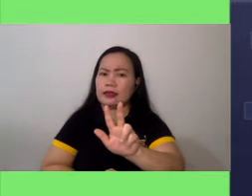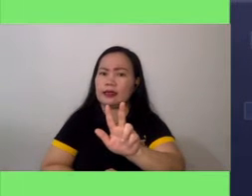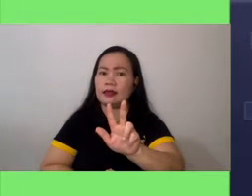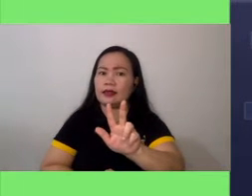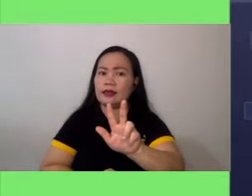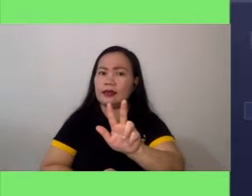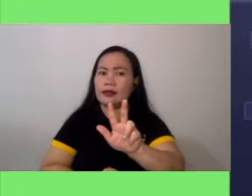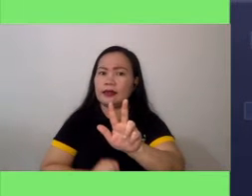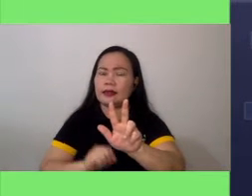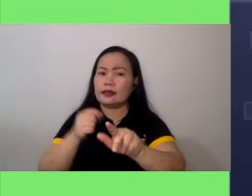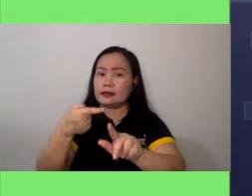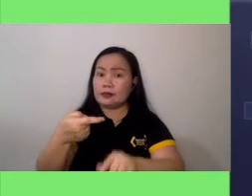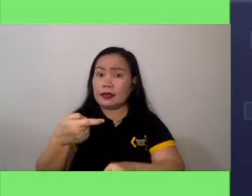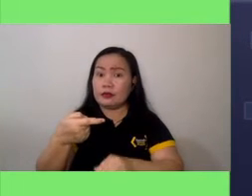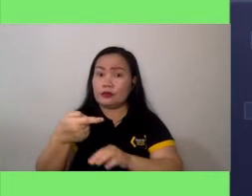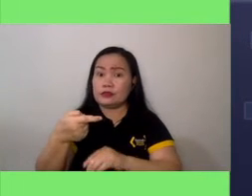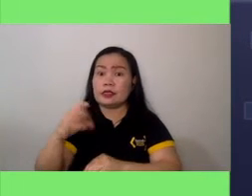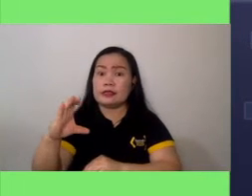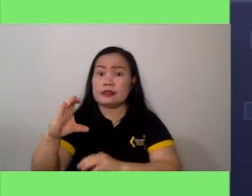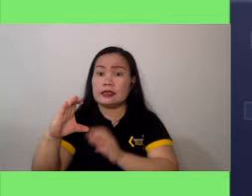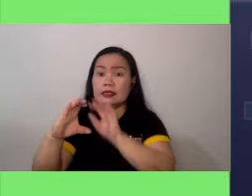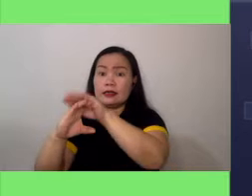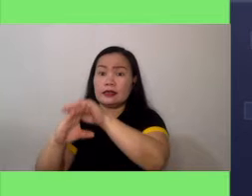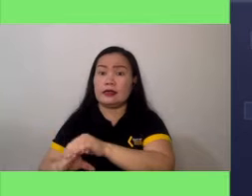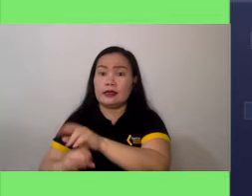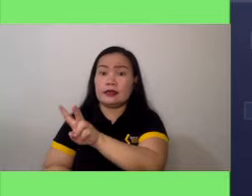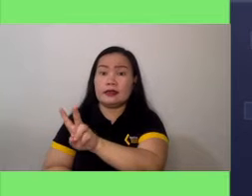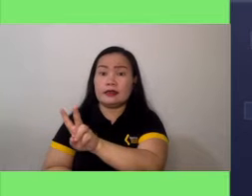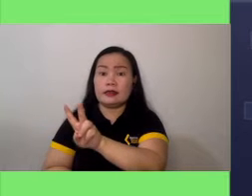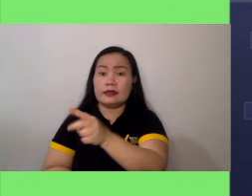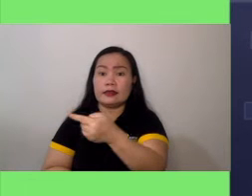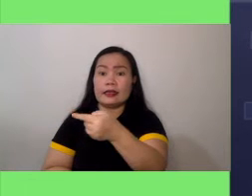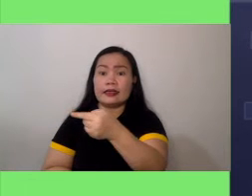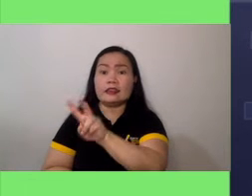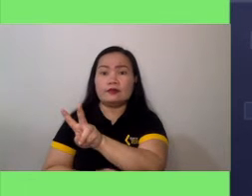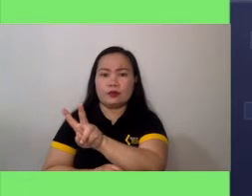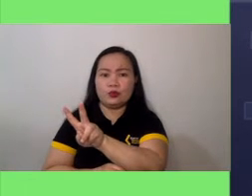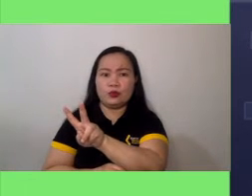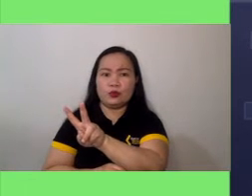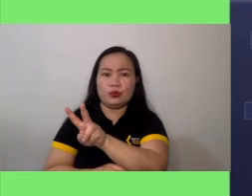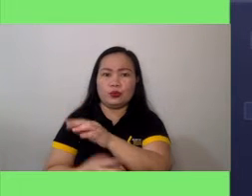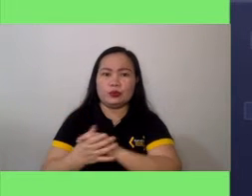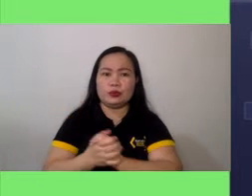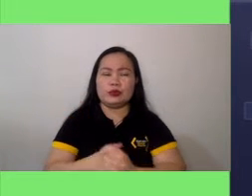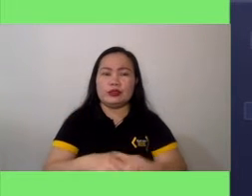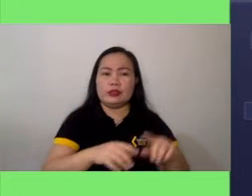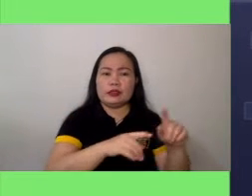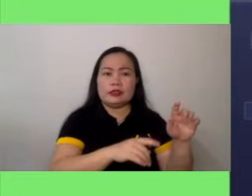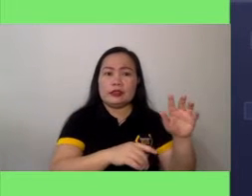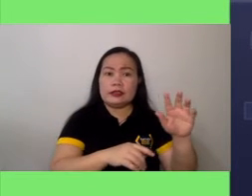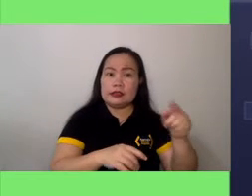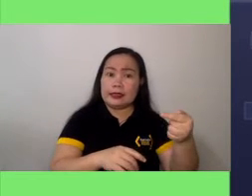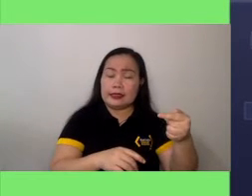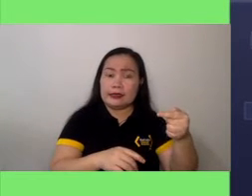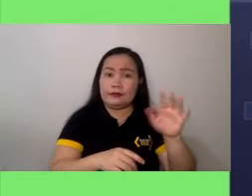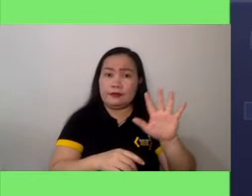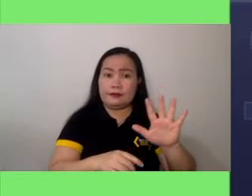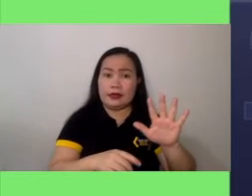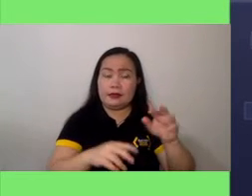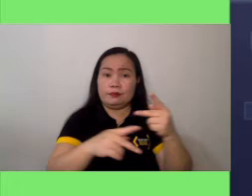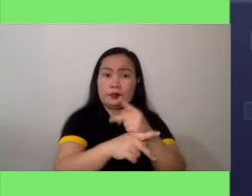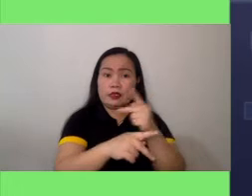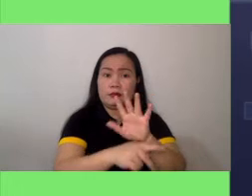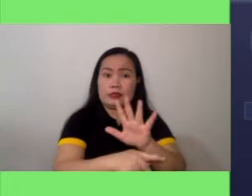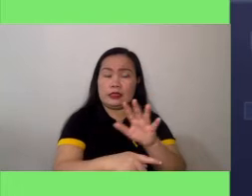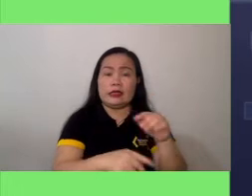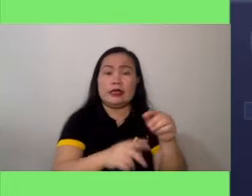positive 3, minus. Okay? What is your c? Negative 2. So, negative 5 times 3, different sign. So,